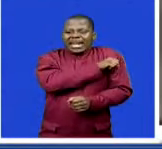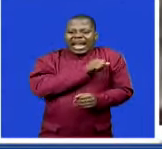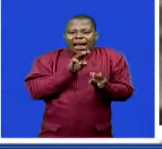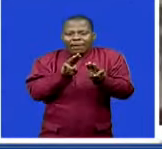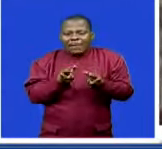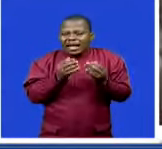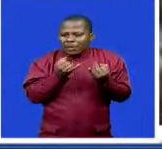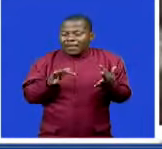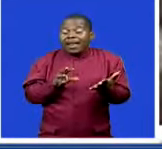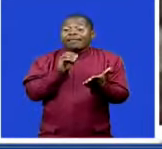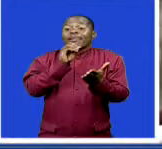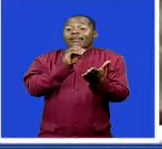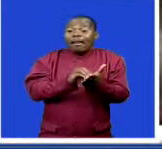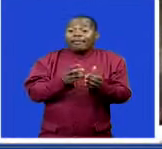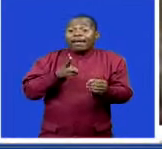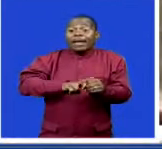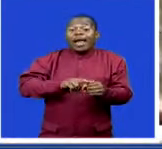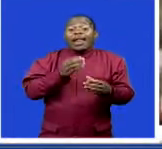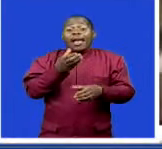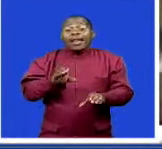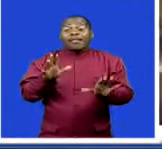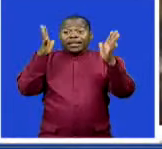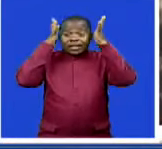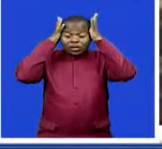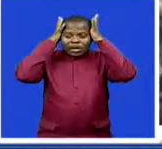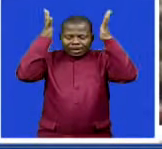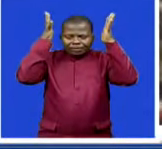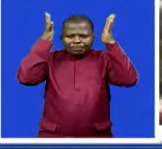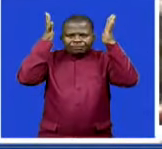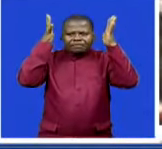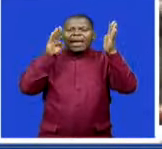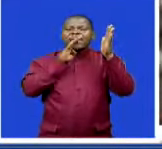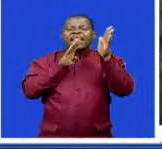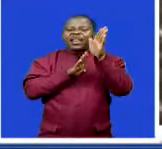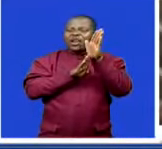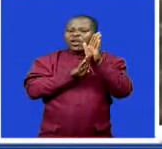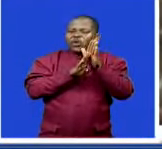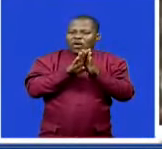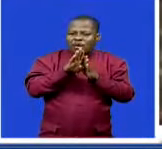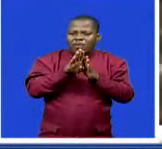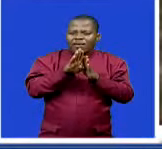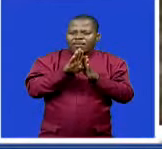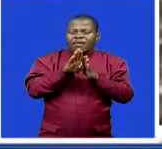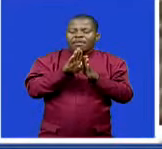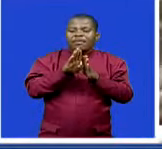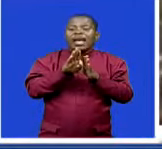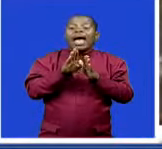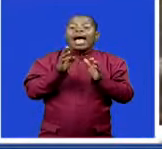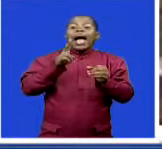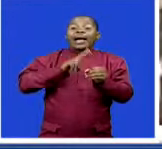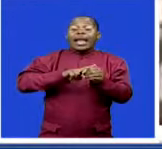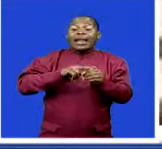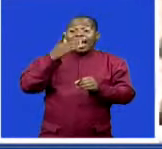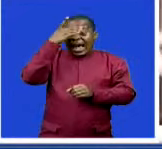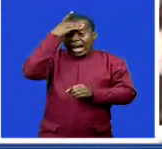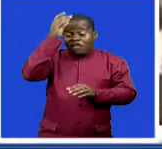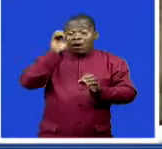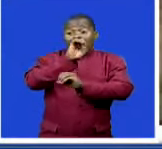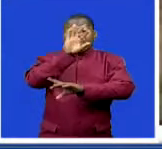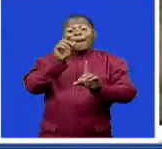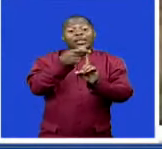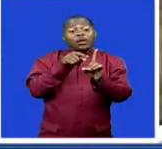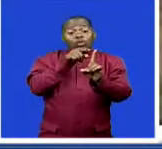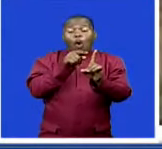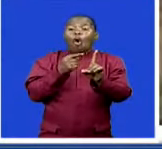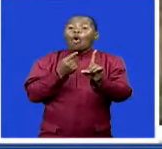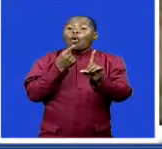even. Despite Eswatini having reached significant development milestones, the government spokesperson admits that